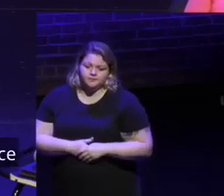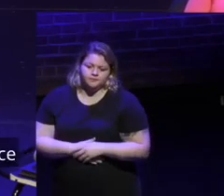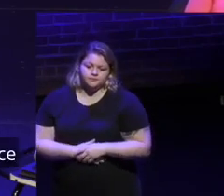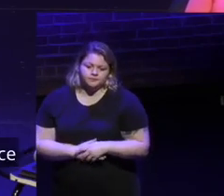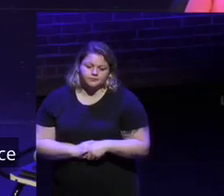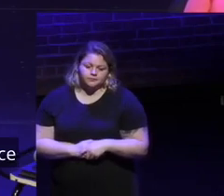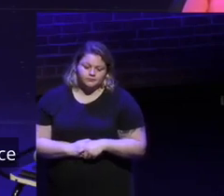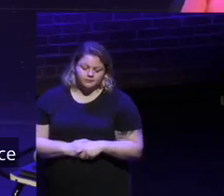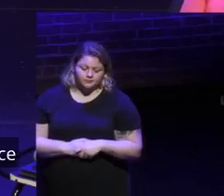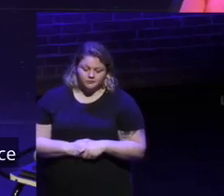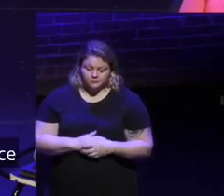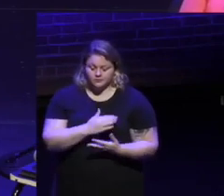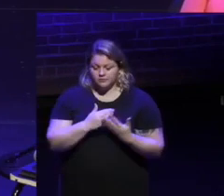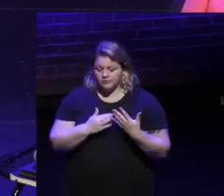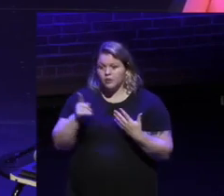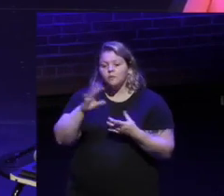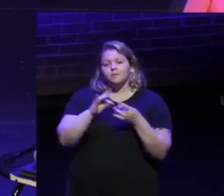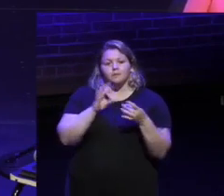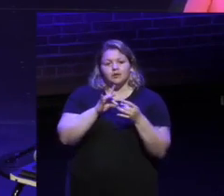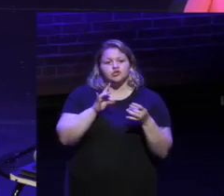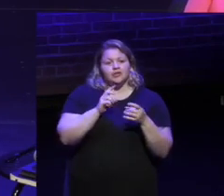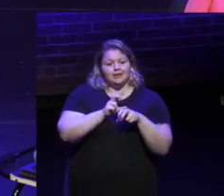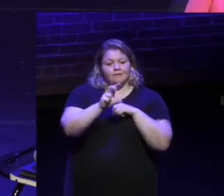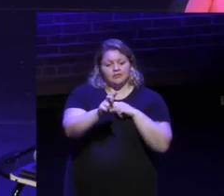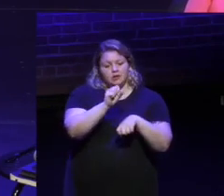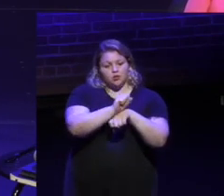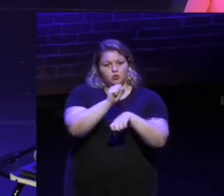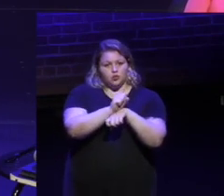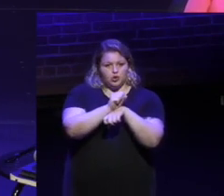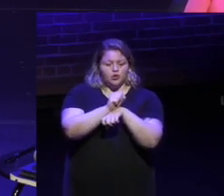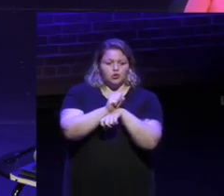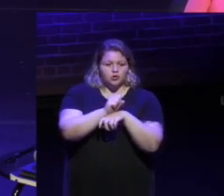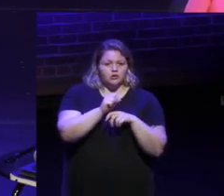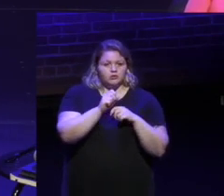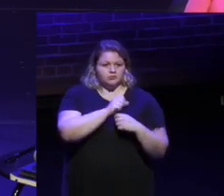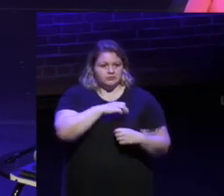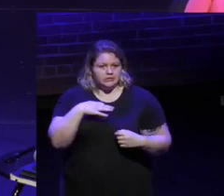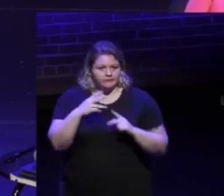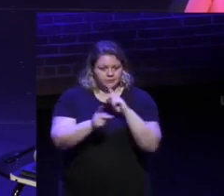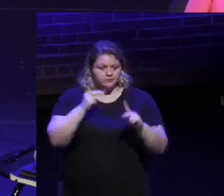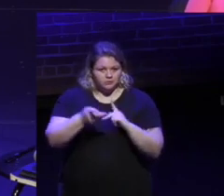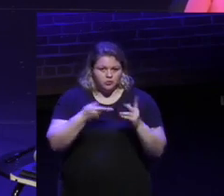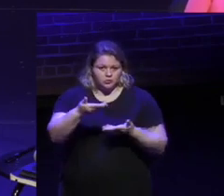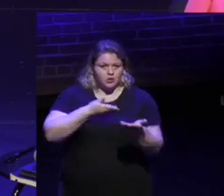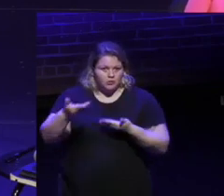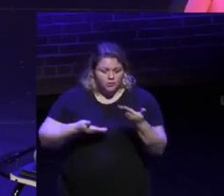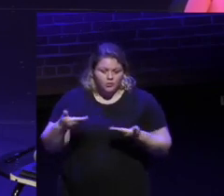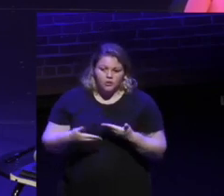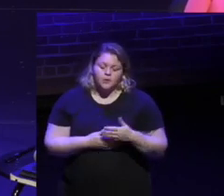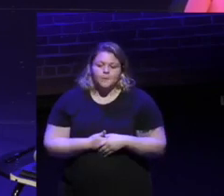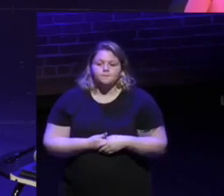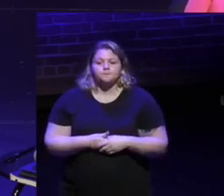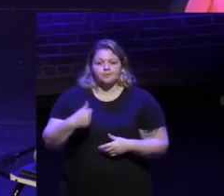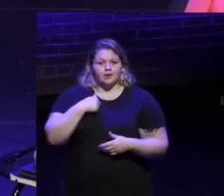You also mentioned investment in workforce and workforce development programs. This is something I'm very passionate about. I chair our Committee on